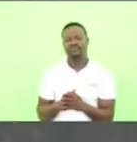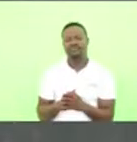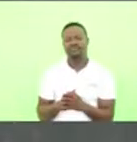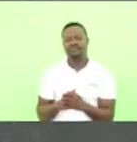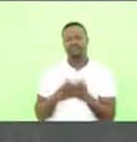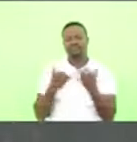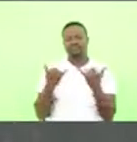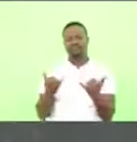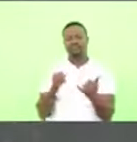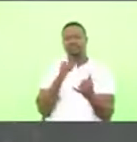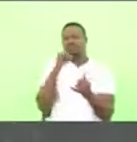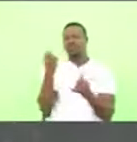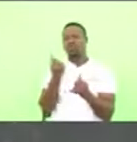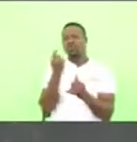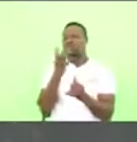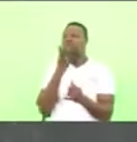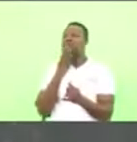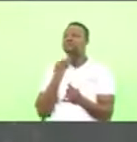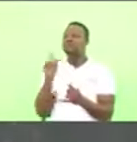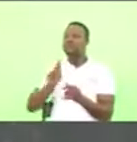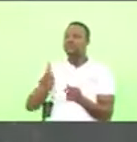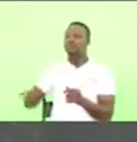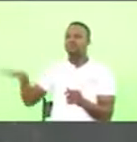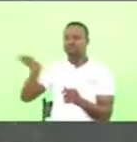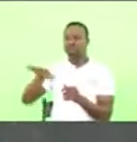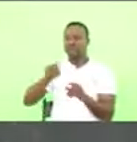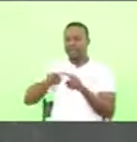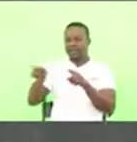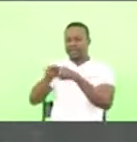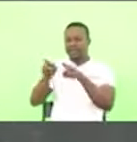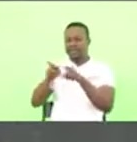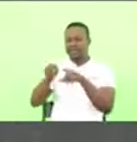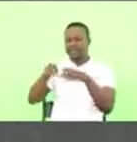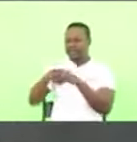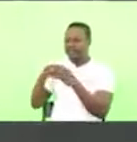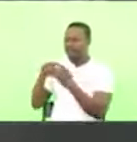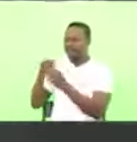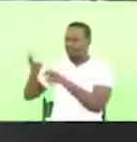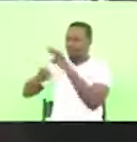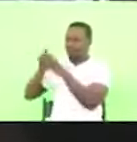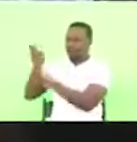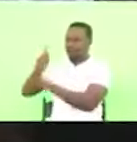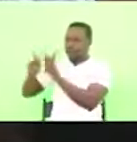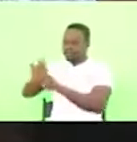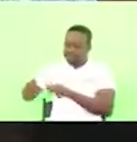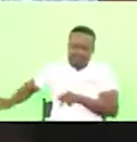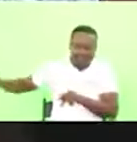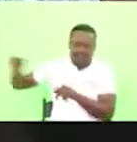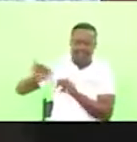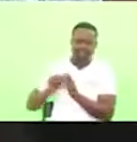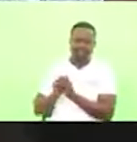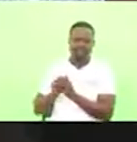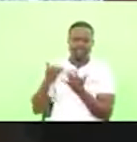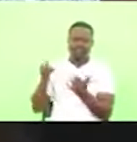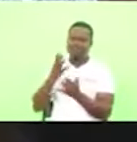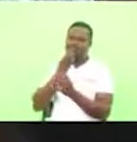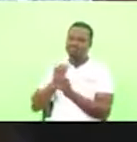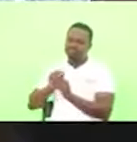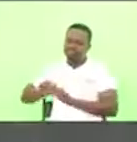It is not only among the Jews, it is also among the Gentiles. Justin